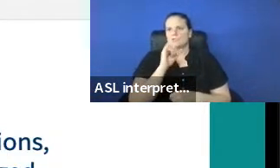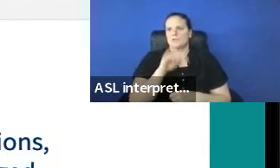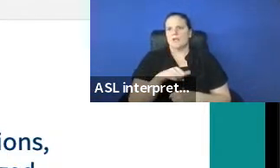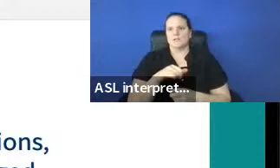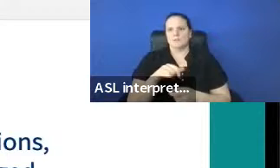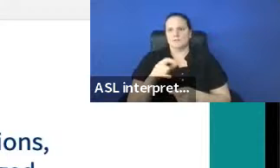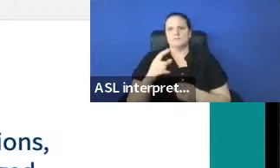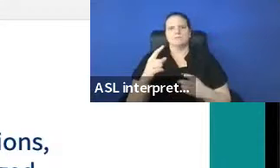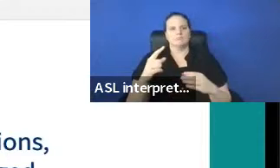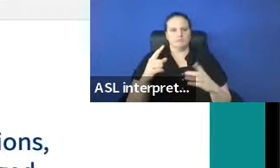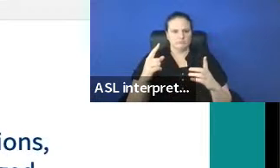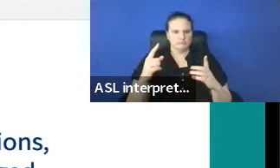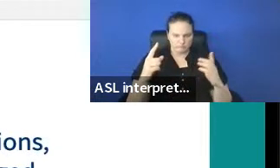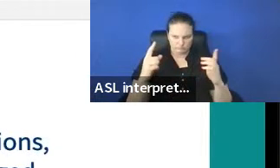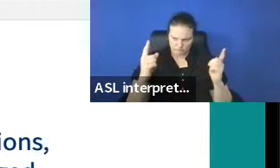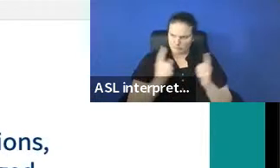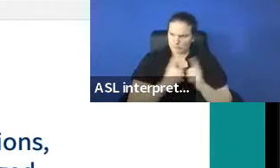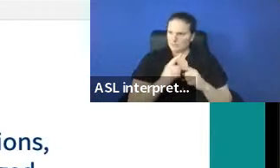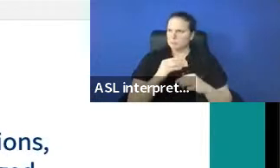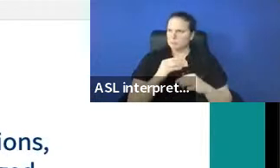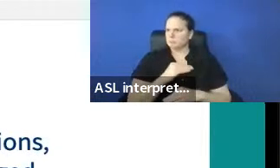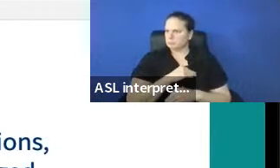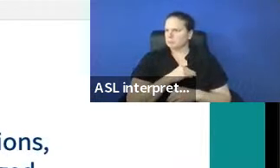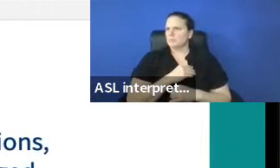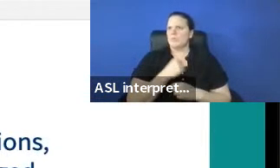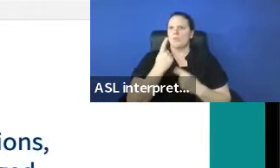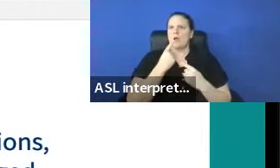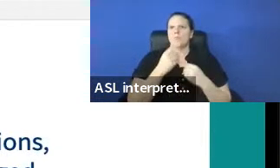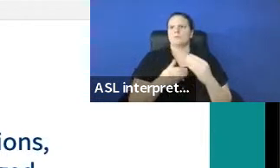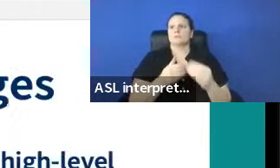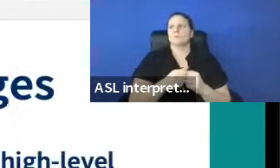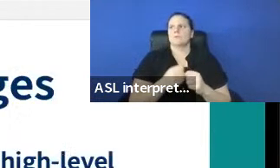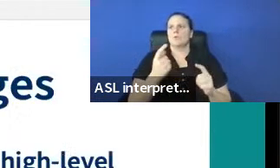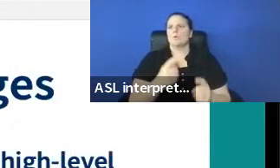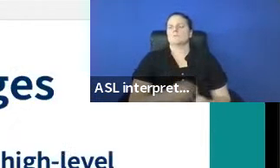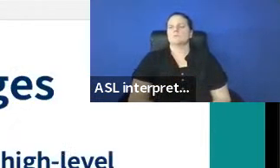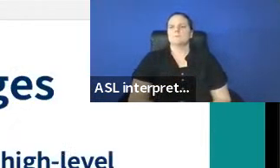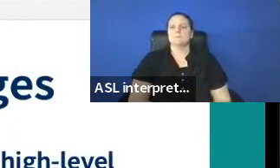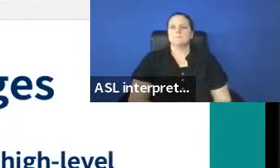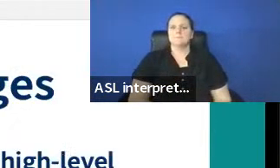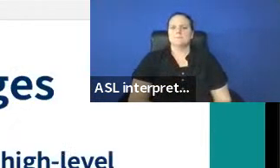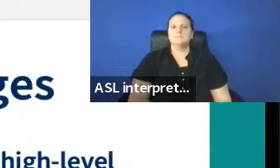current thought process for the goals out of this project. Next slide.